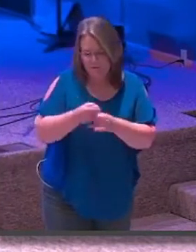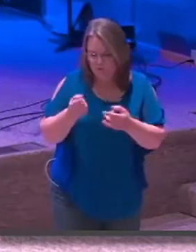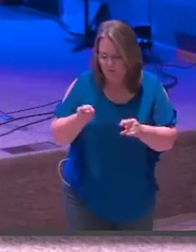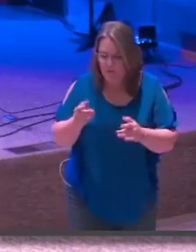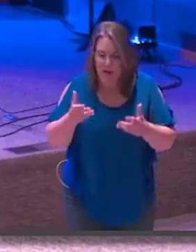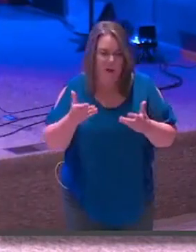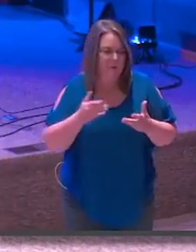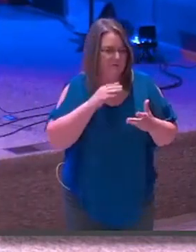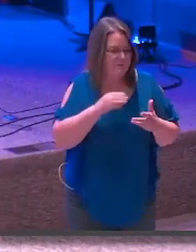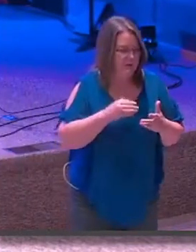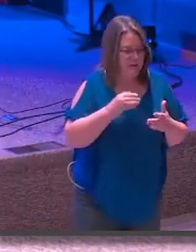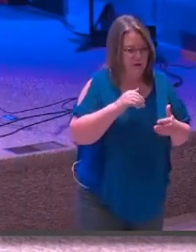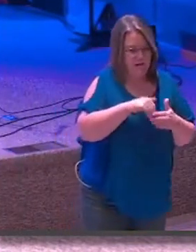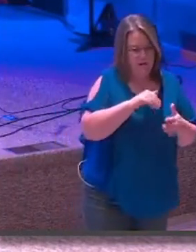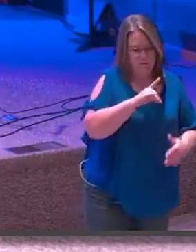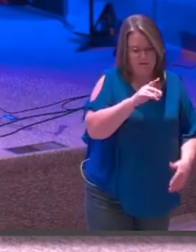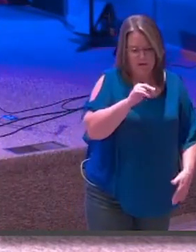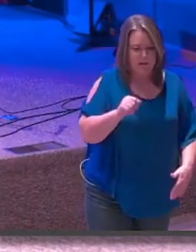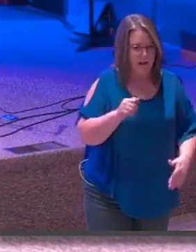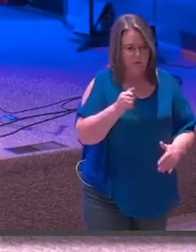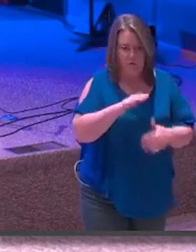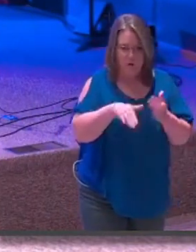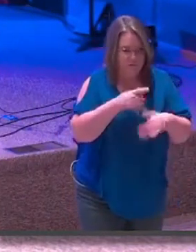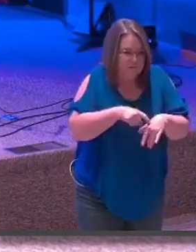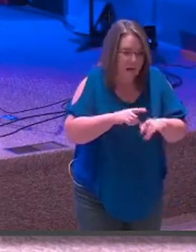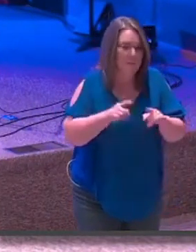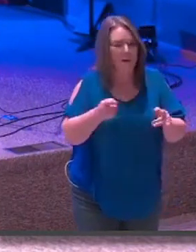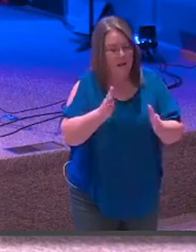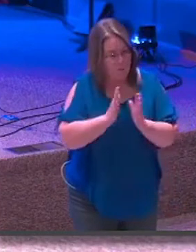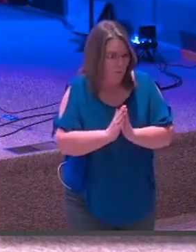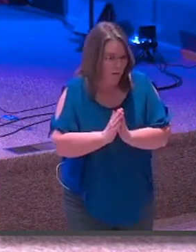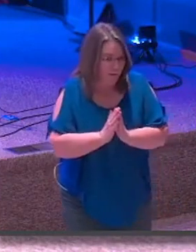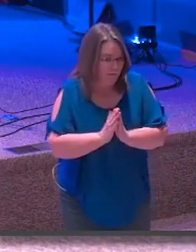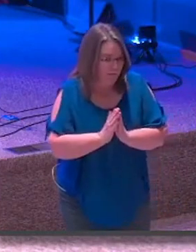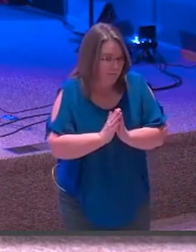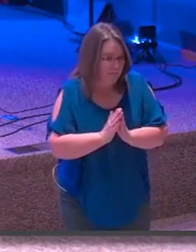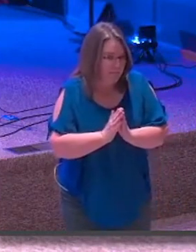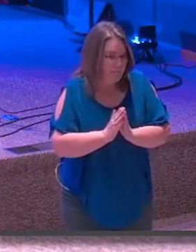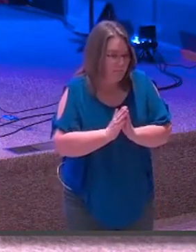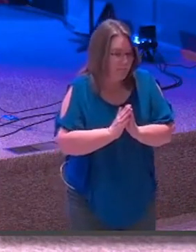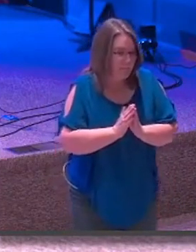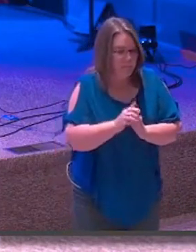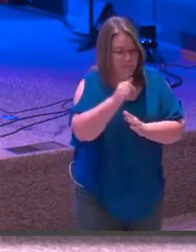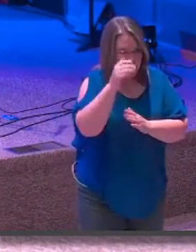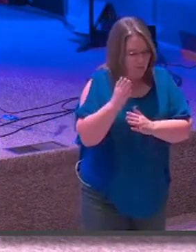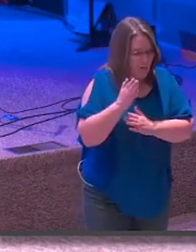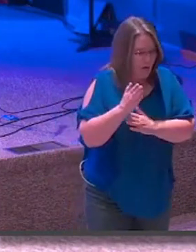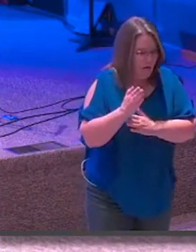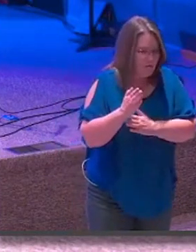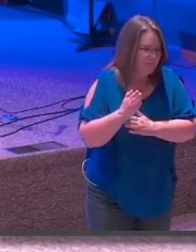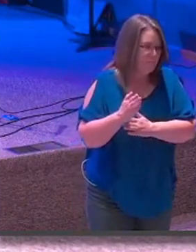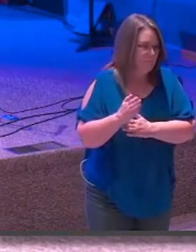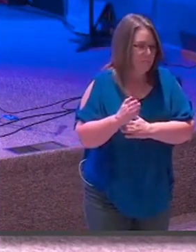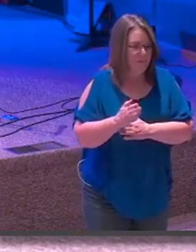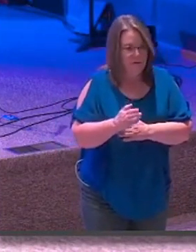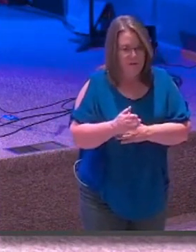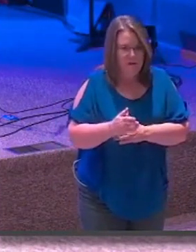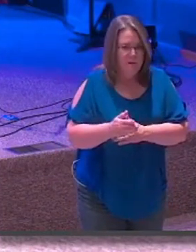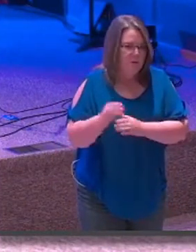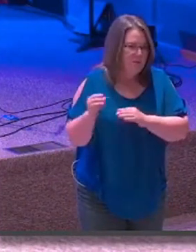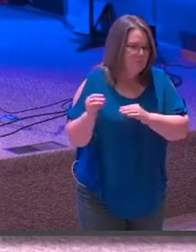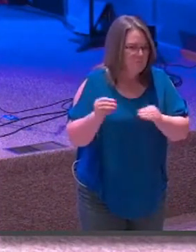year. But I pray that God drops maybe 5 names in your heart